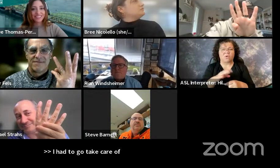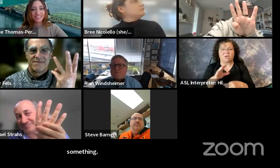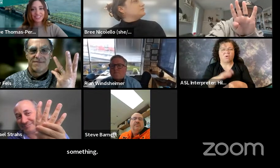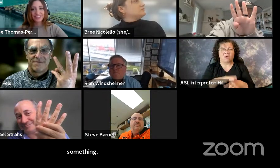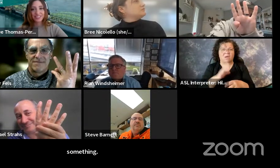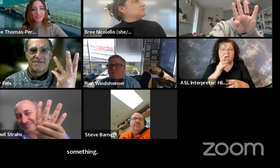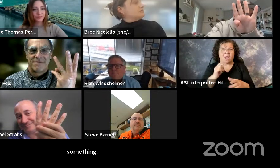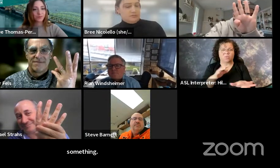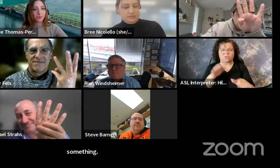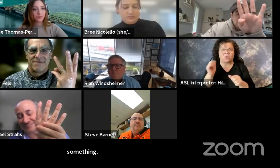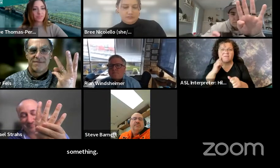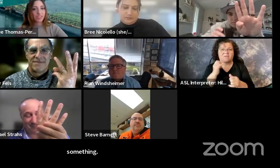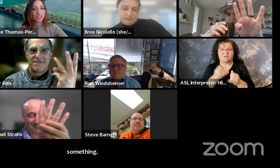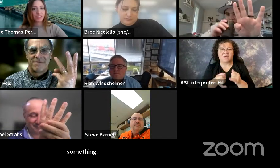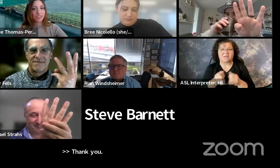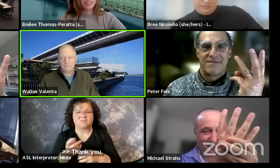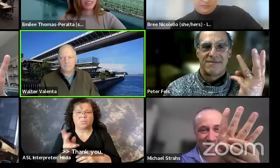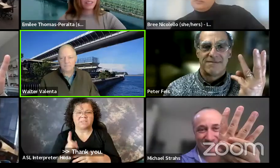so.